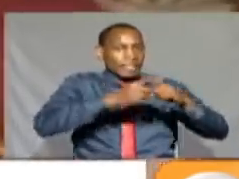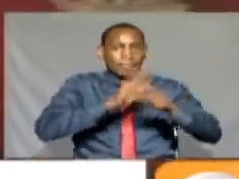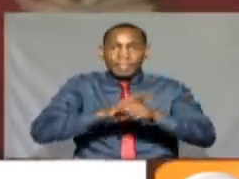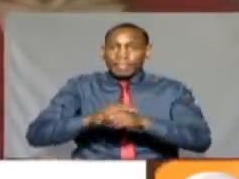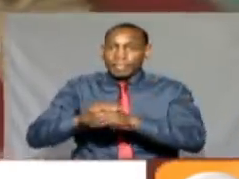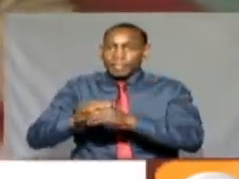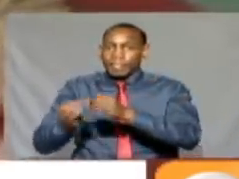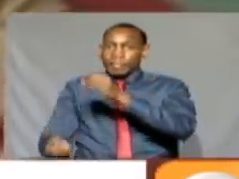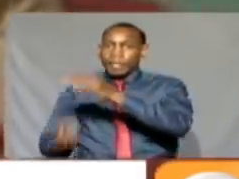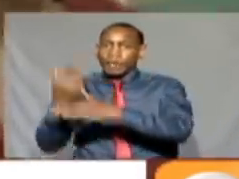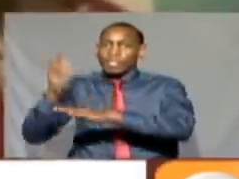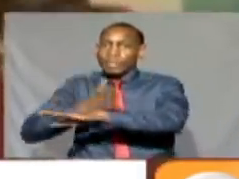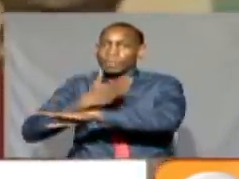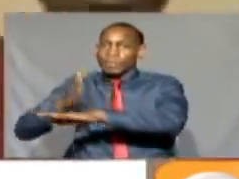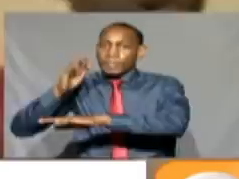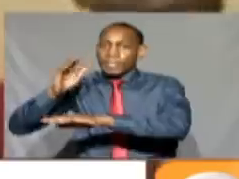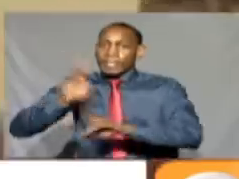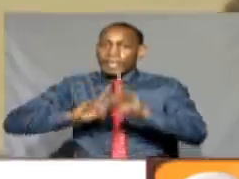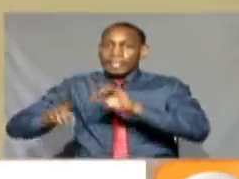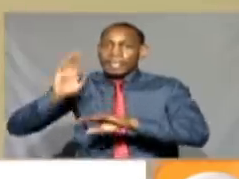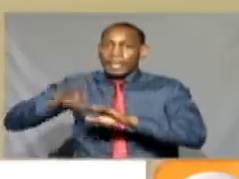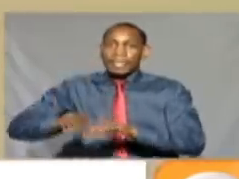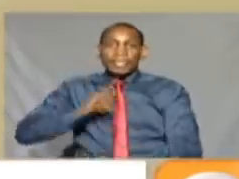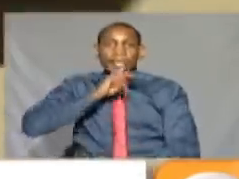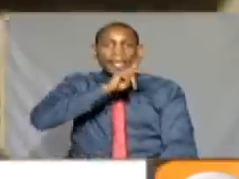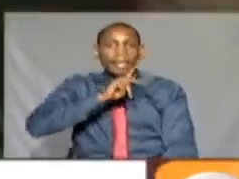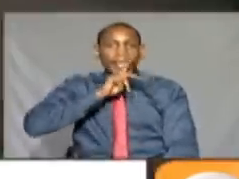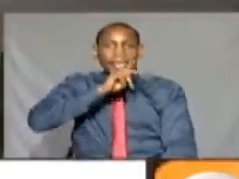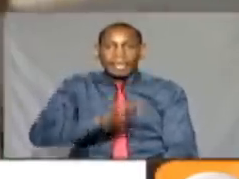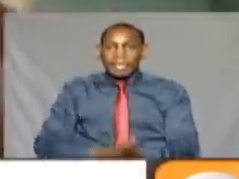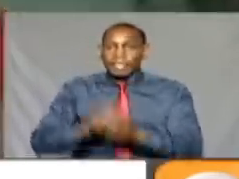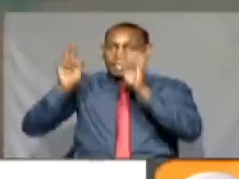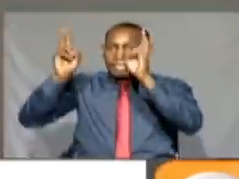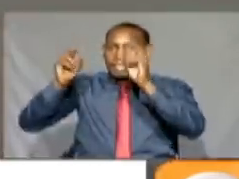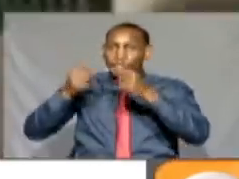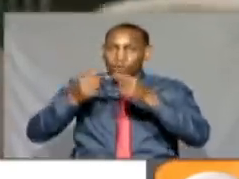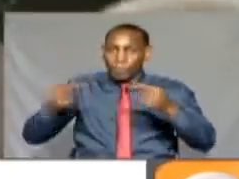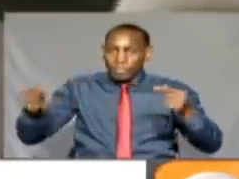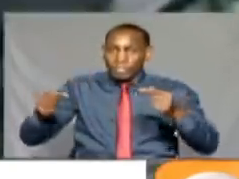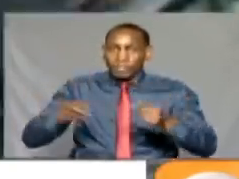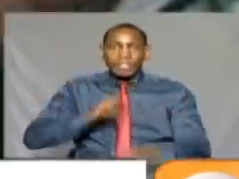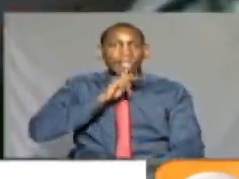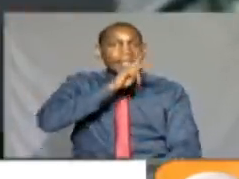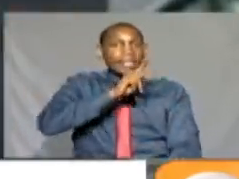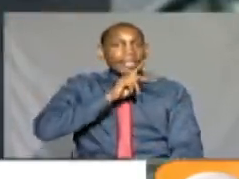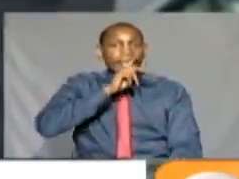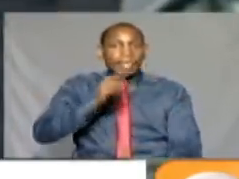gitu tuanze ucheze. Badala ya kubayuga bayuga. Iyo ni mambo ya opposition kubayuga.